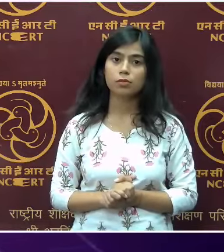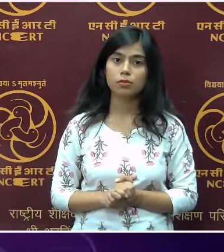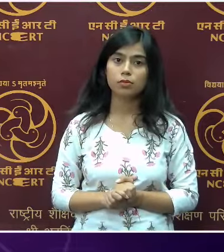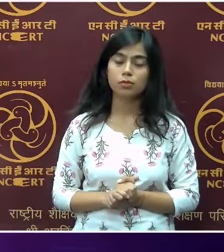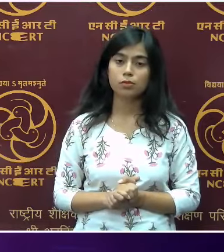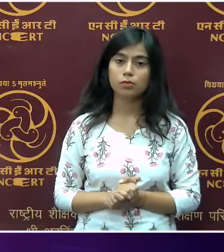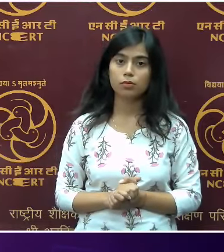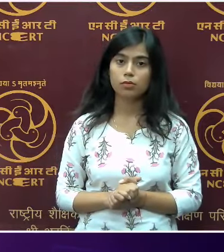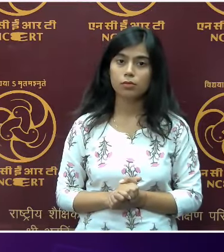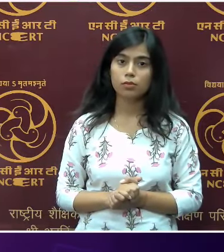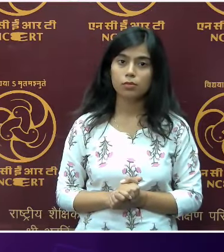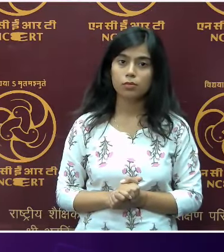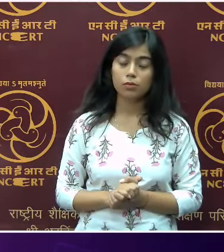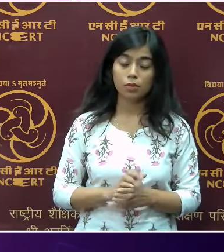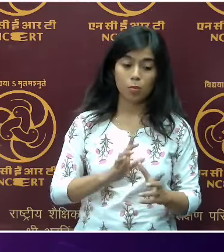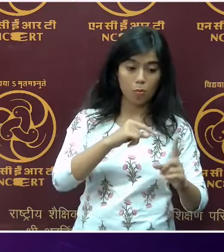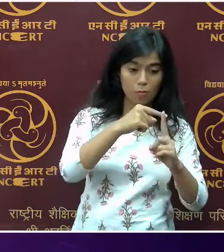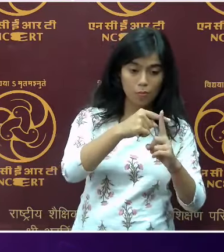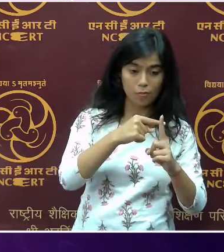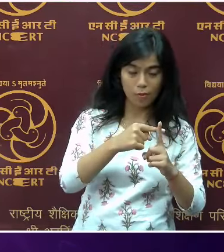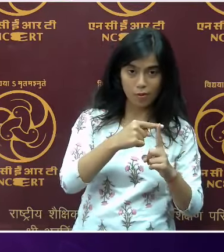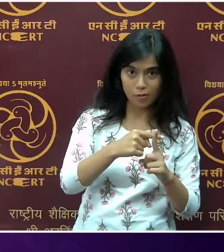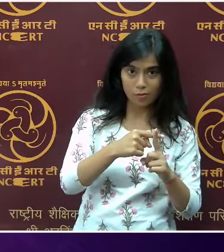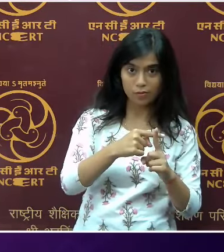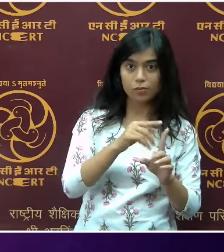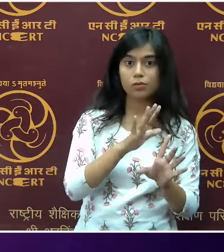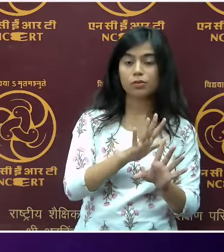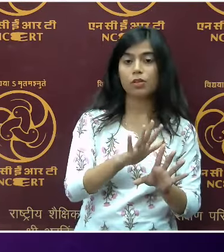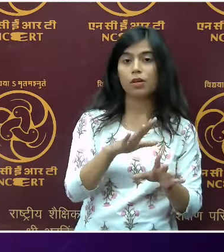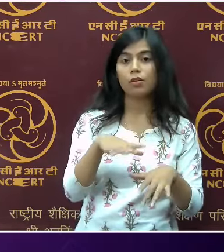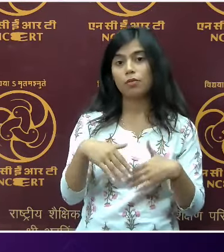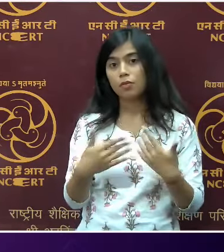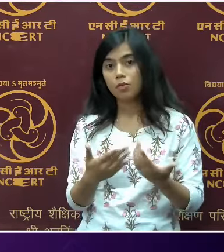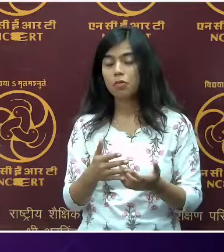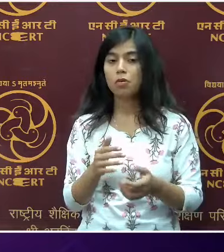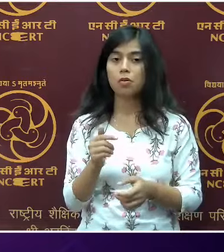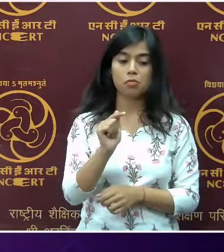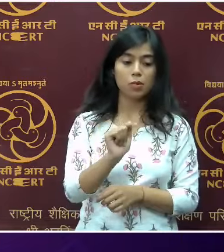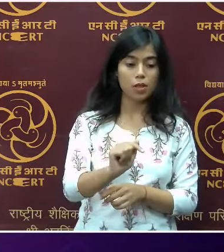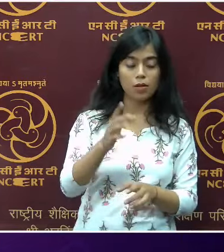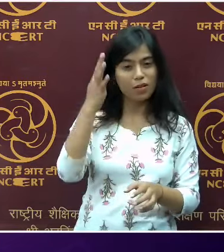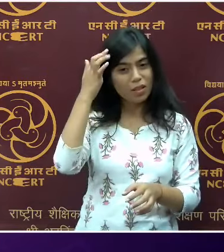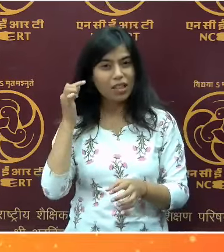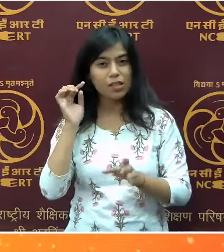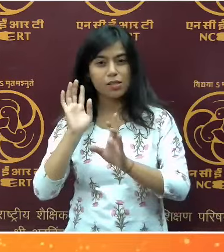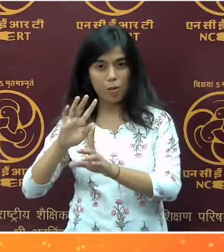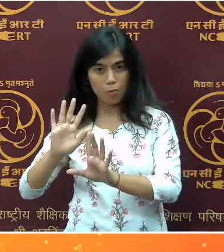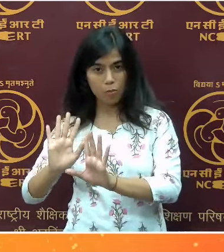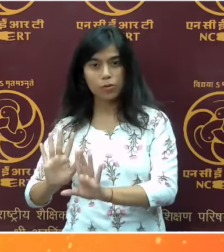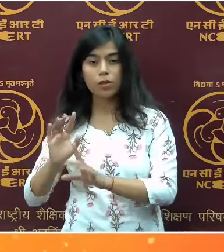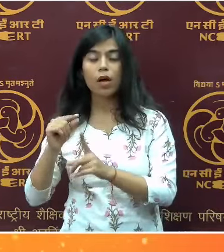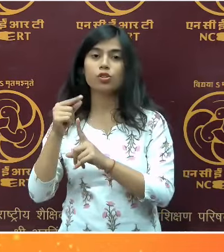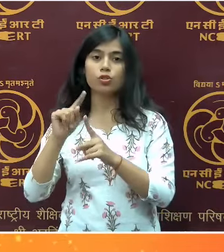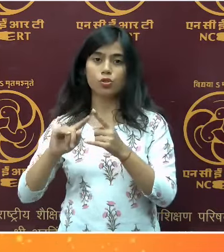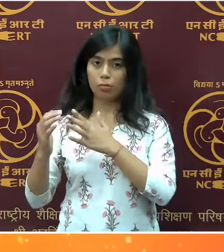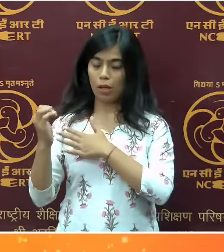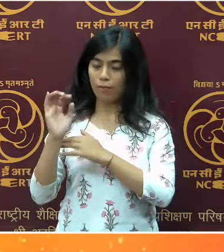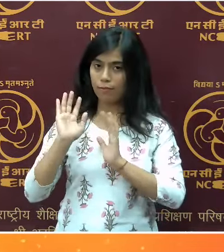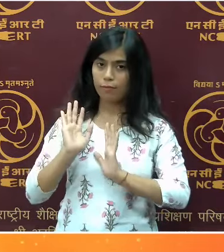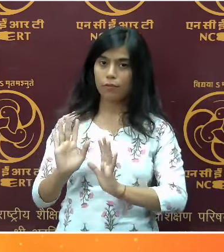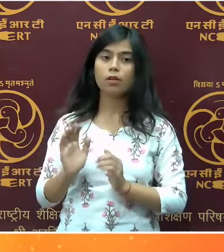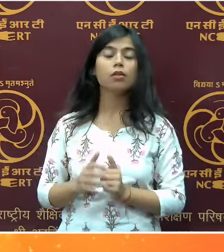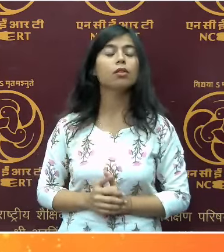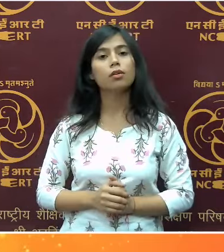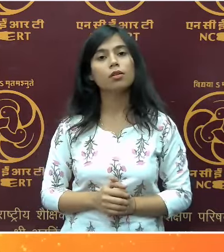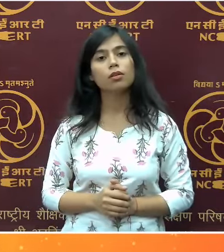potential. This positive end has some potential. Here is one potential. So each point has potential. So